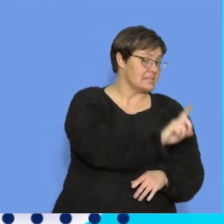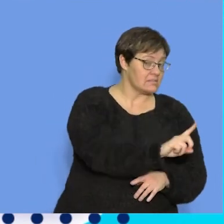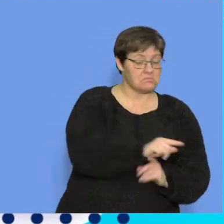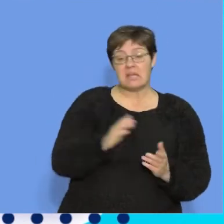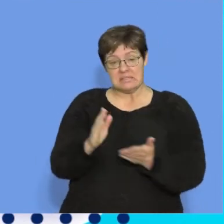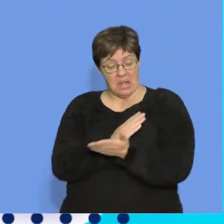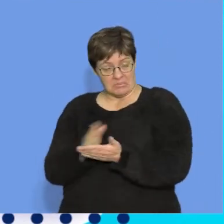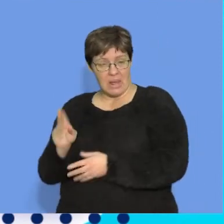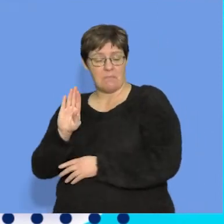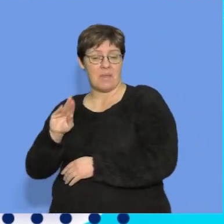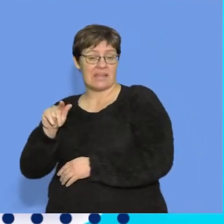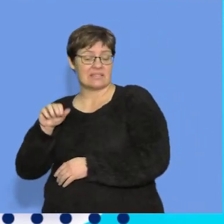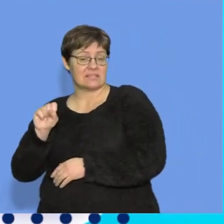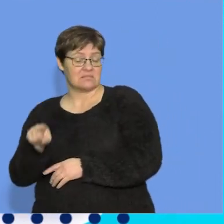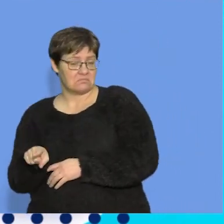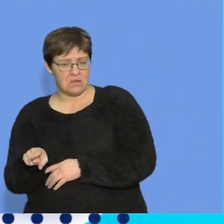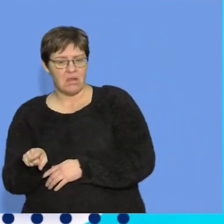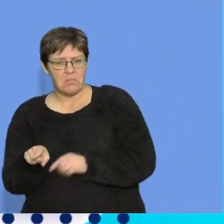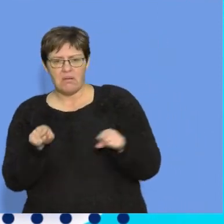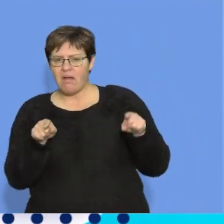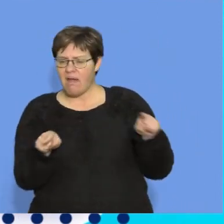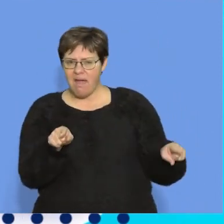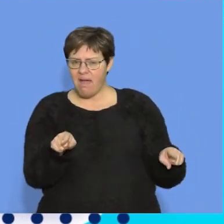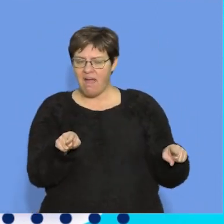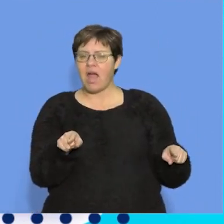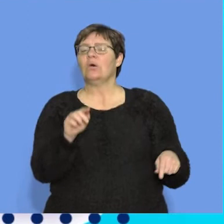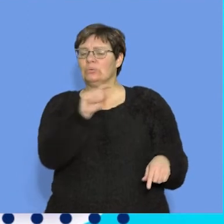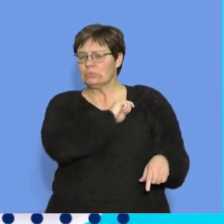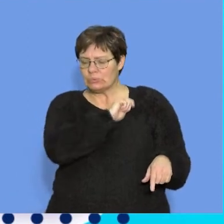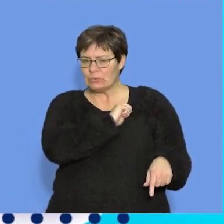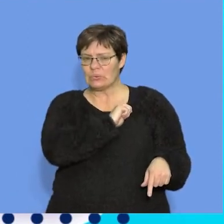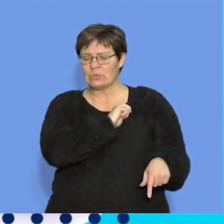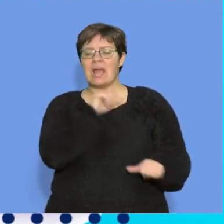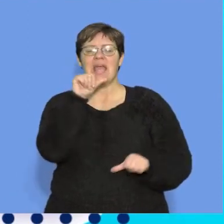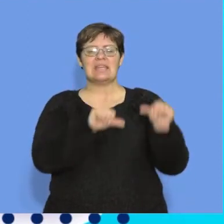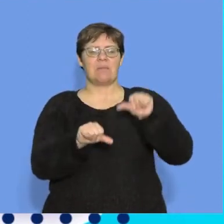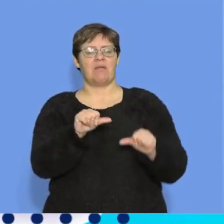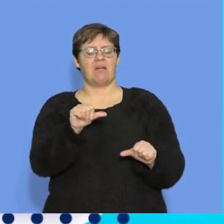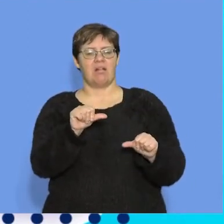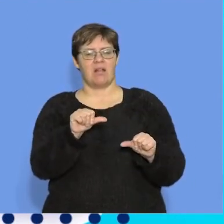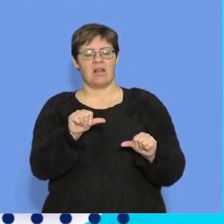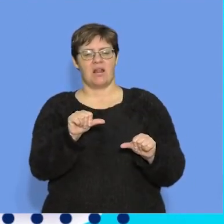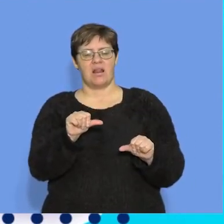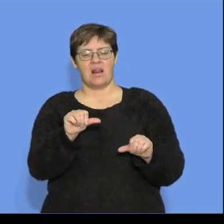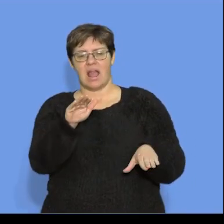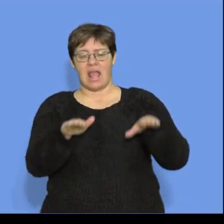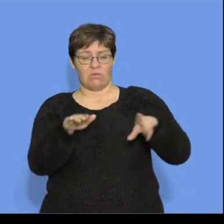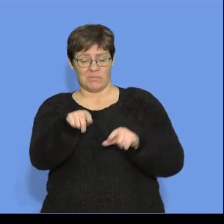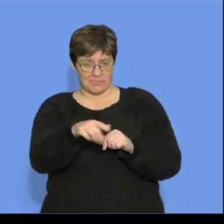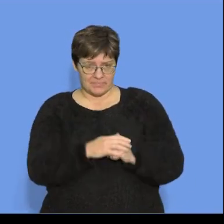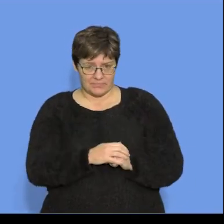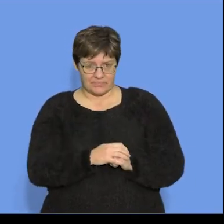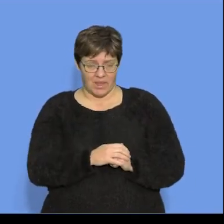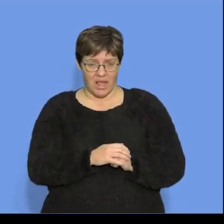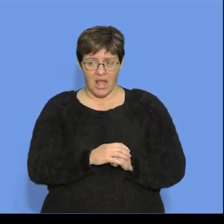sometimes as a base, is actually in chemical equilibrium? Look, we've got the double arrow there.